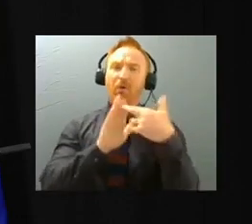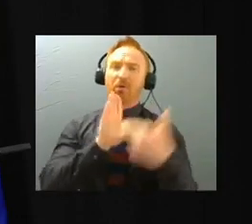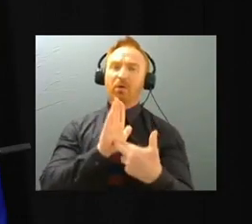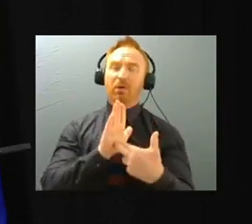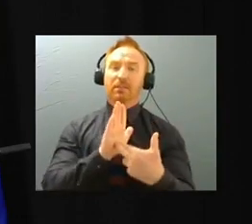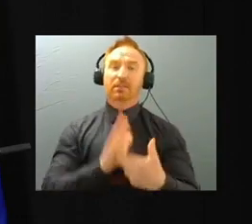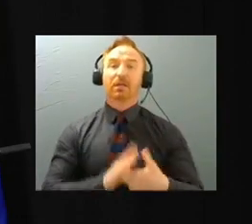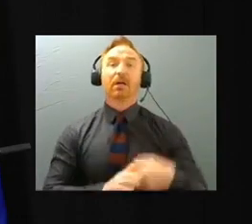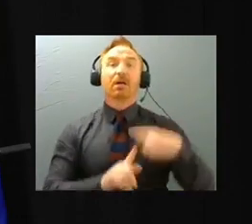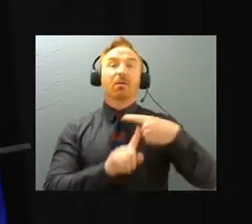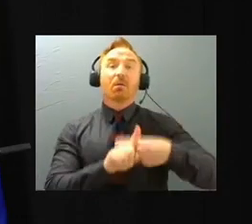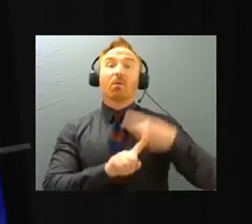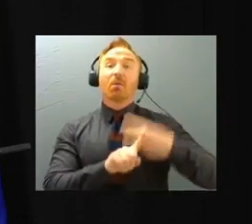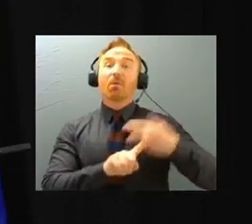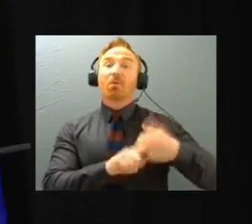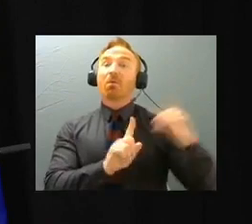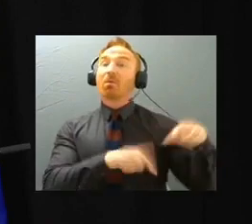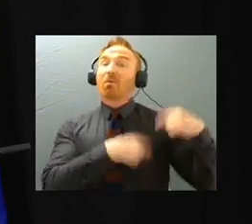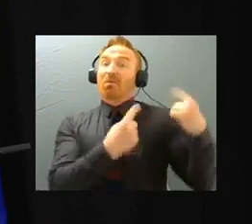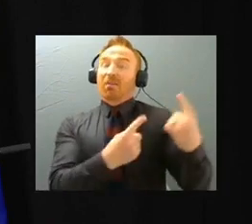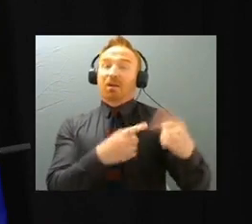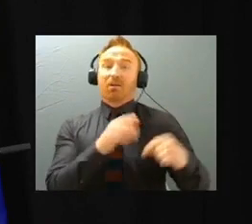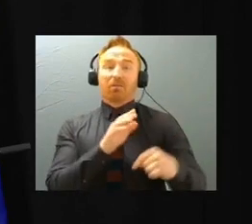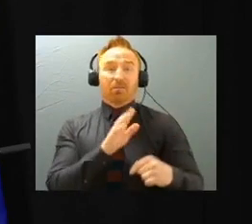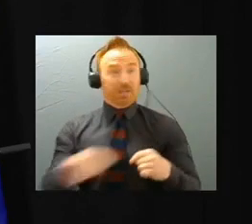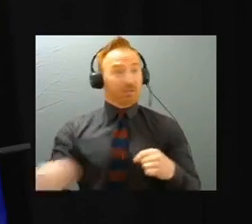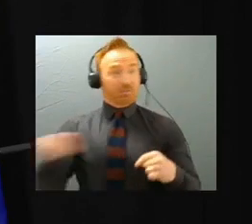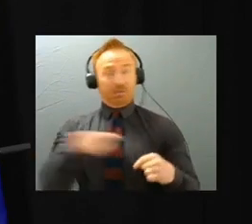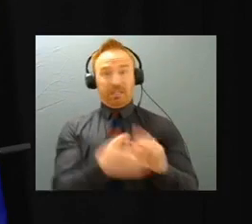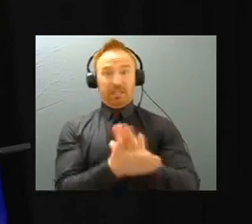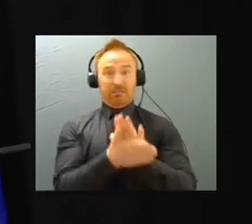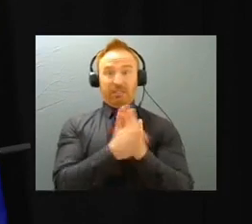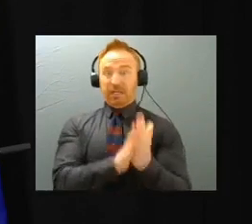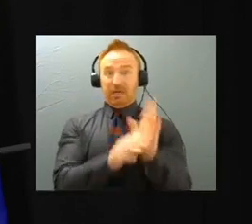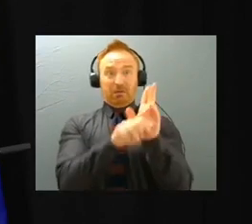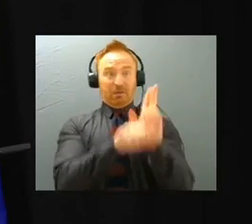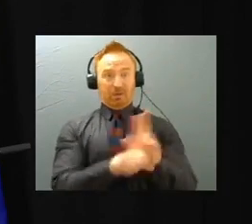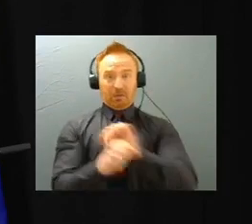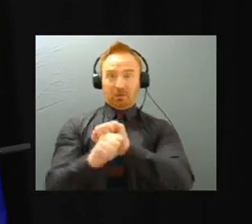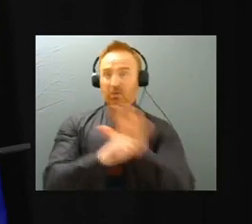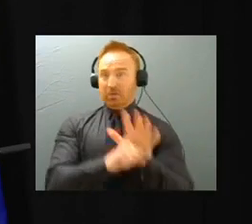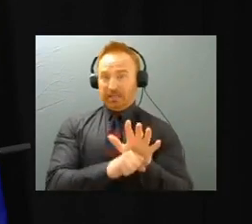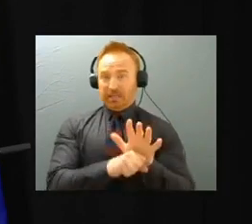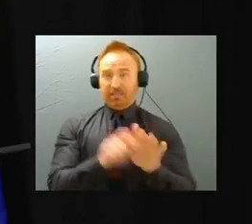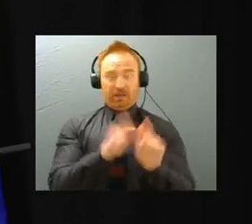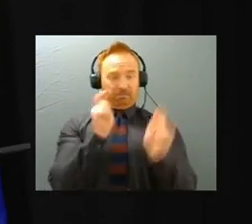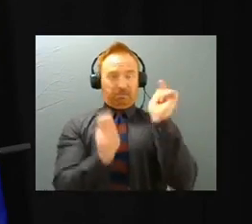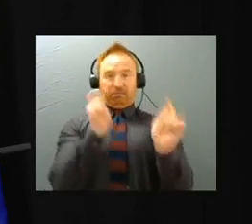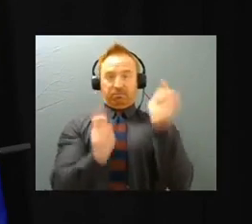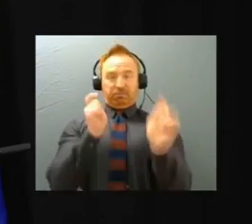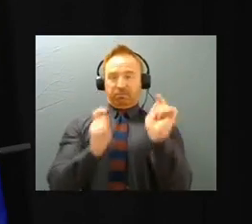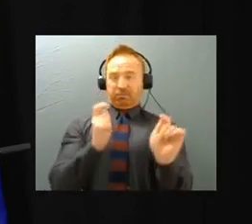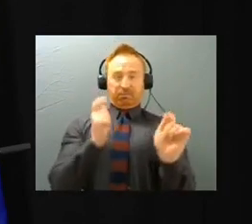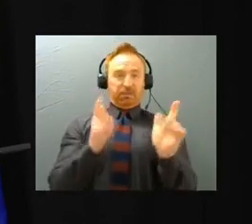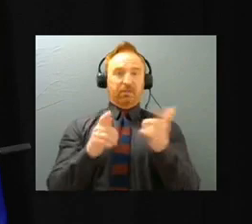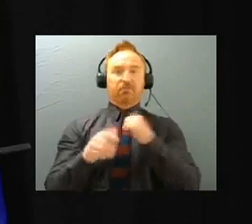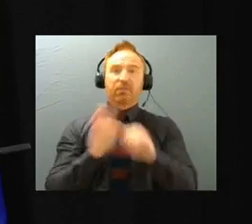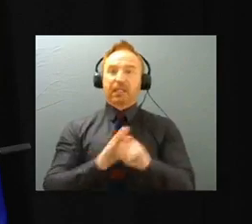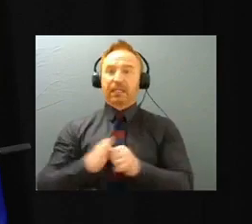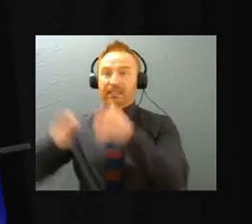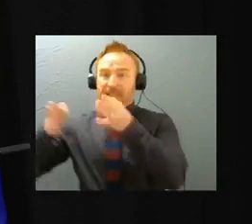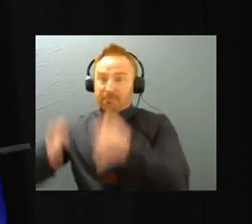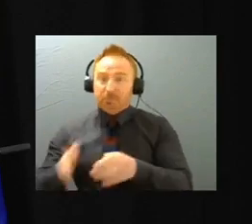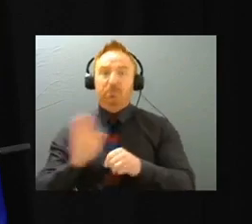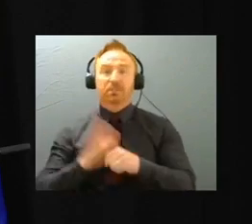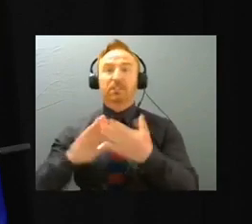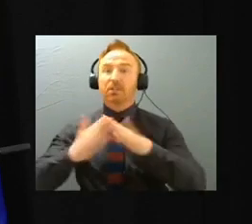all time to adjust to life in the era of COVID-19. We've learned as individuals, we've learned as communities,